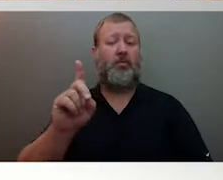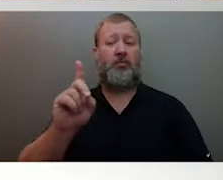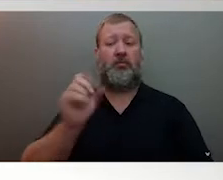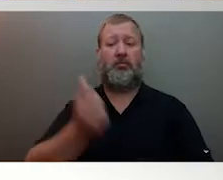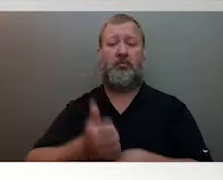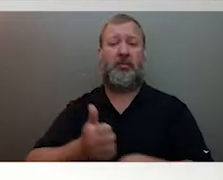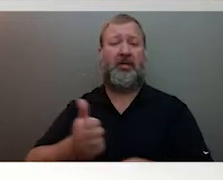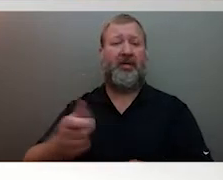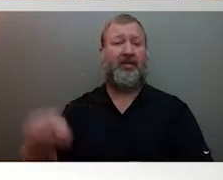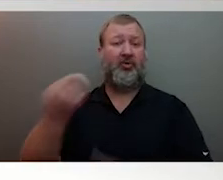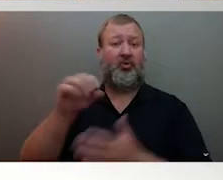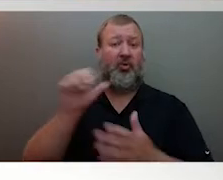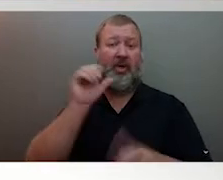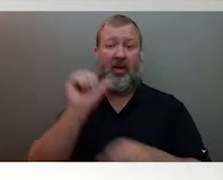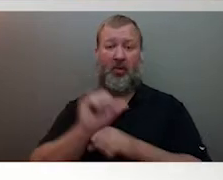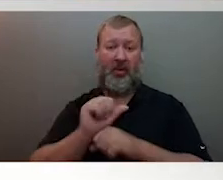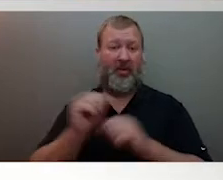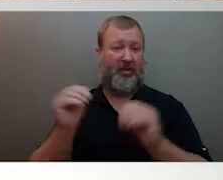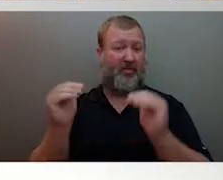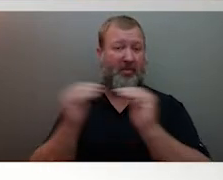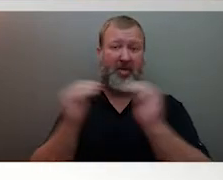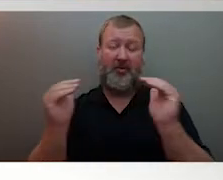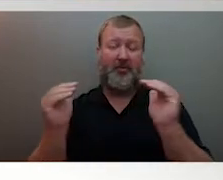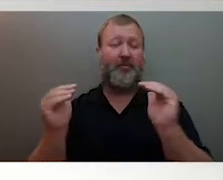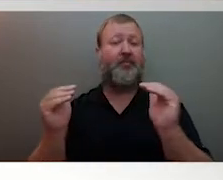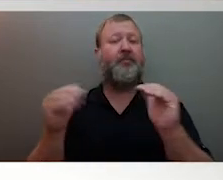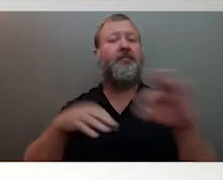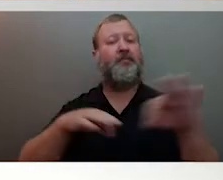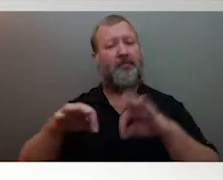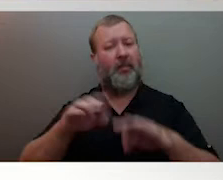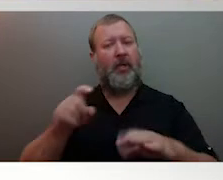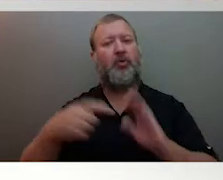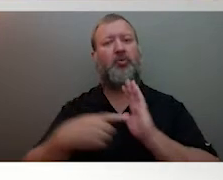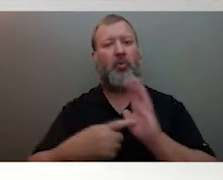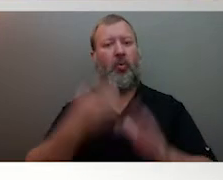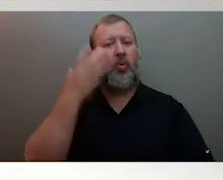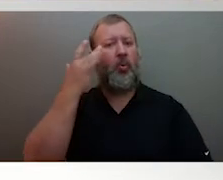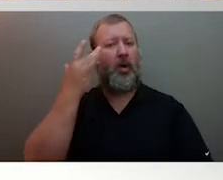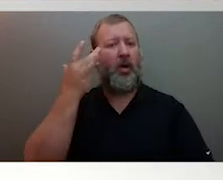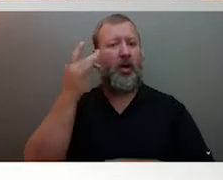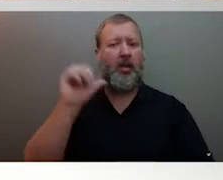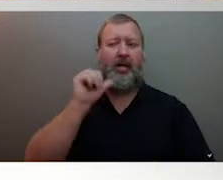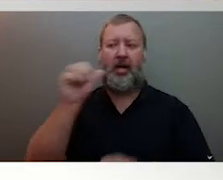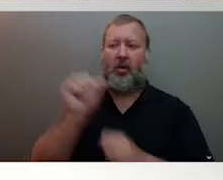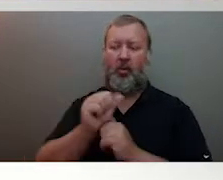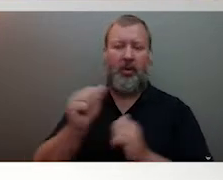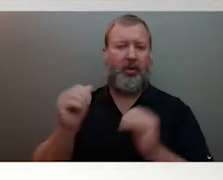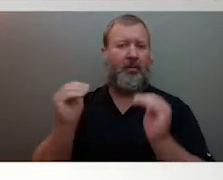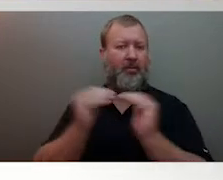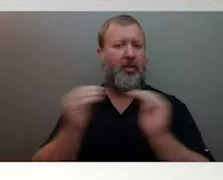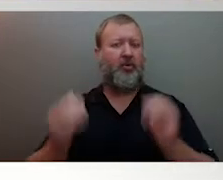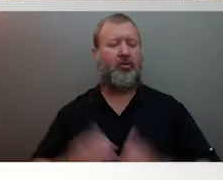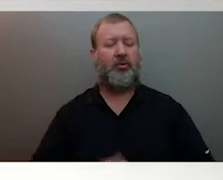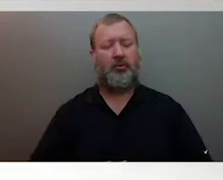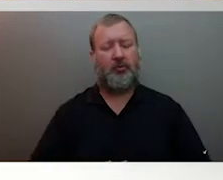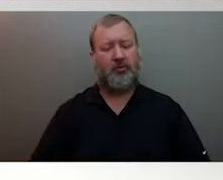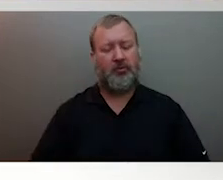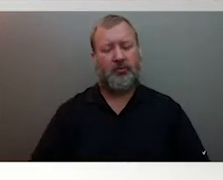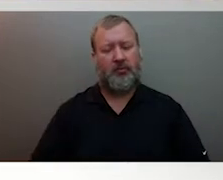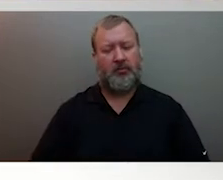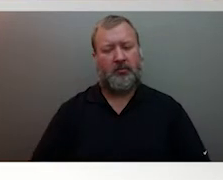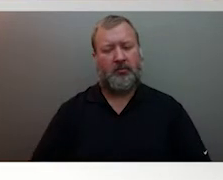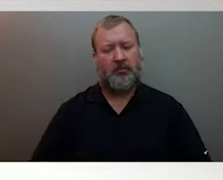not with peers. An explanation is required to demonstrate why the student is not with peers.